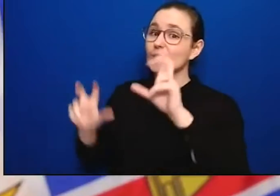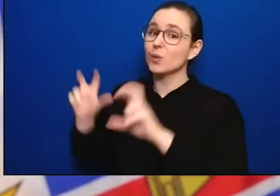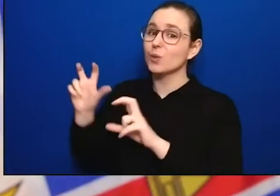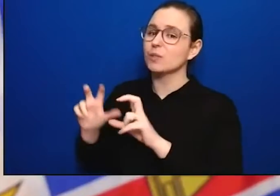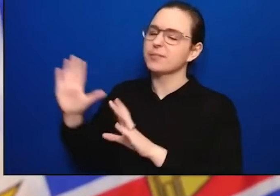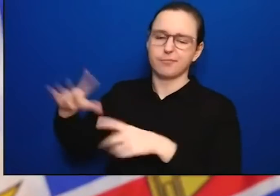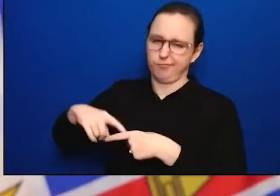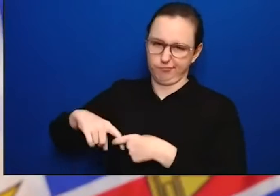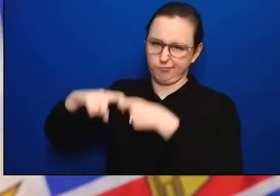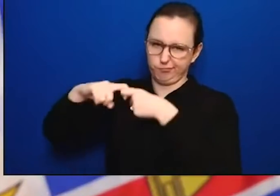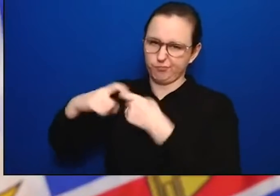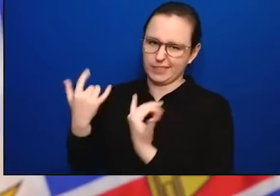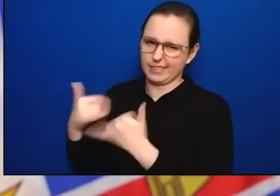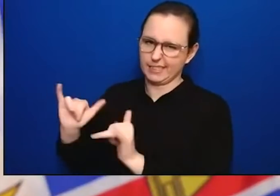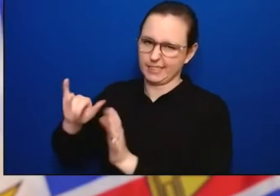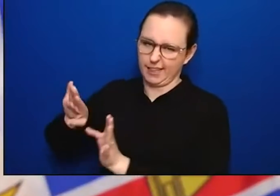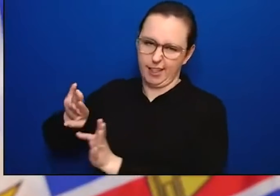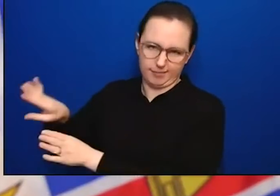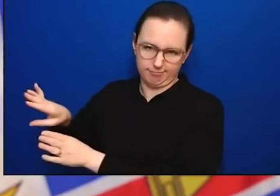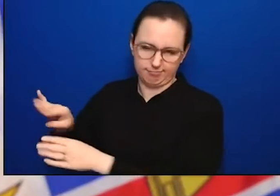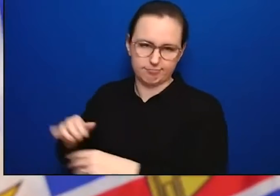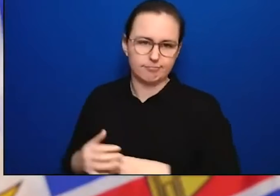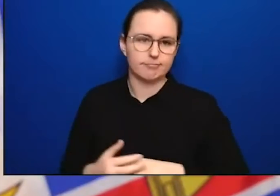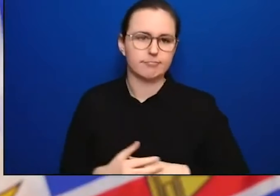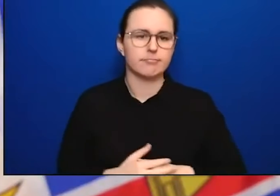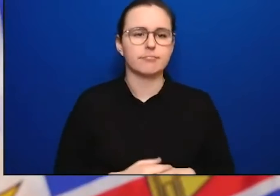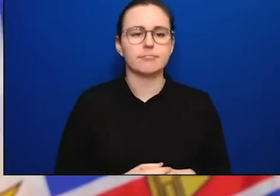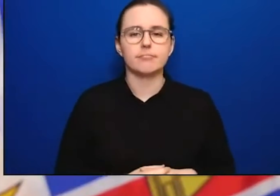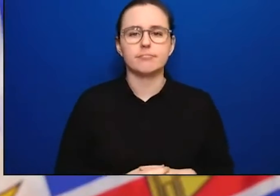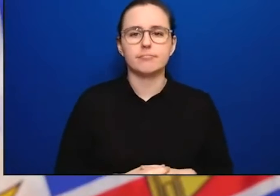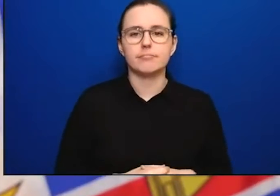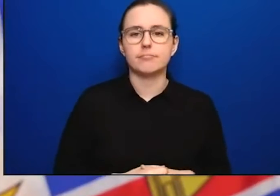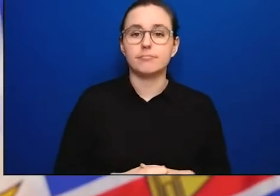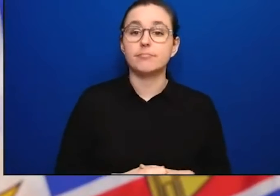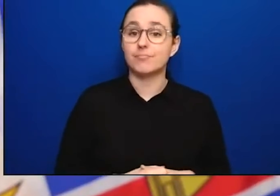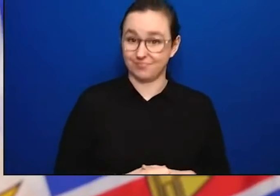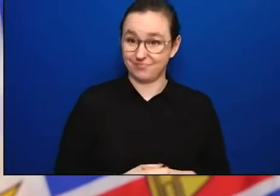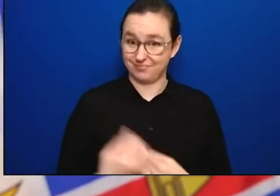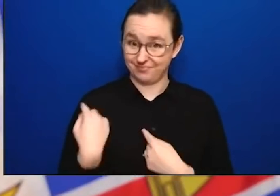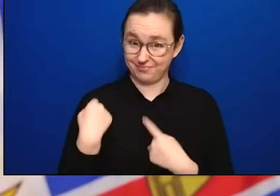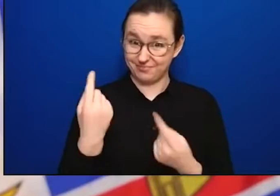now, because of what we're seeing, adult tournaments remain paused for now.